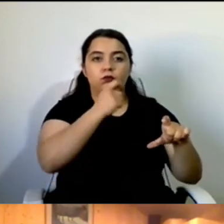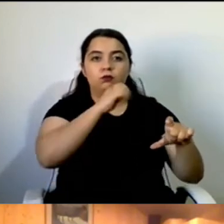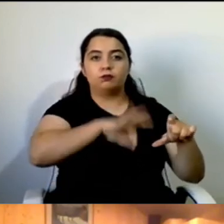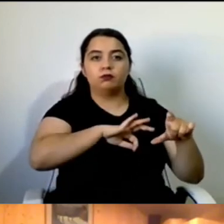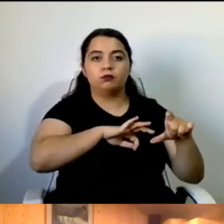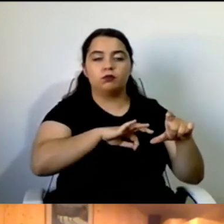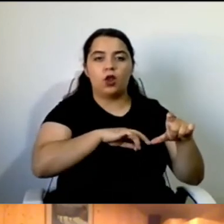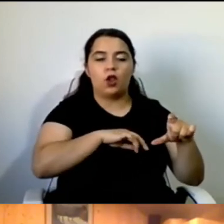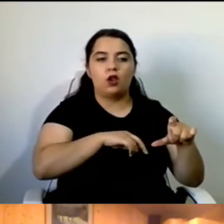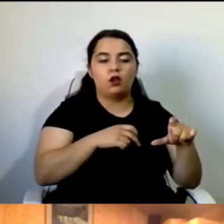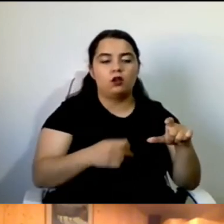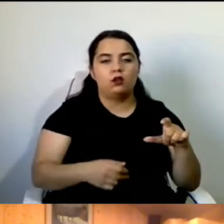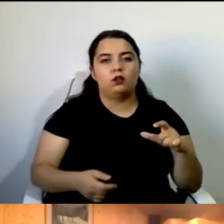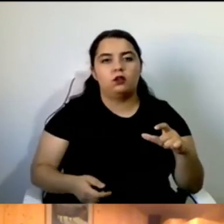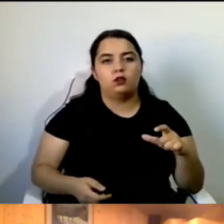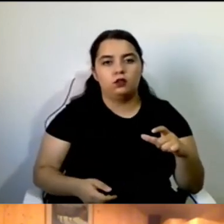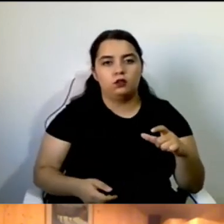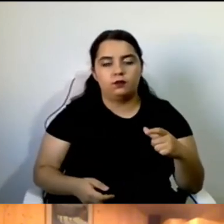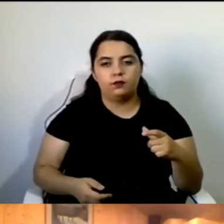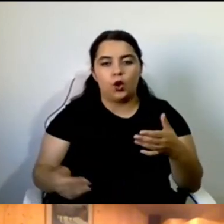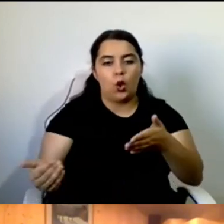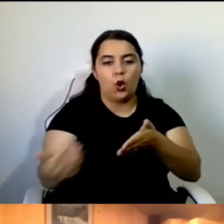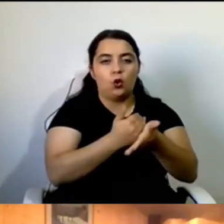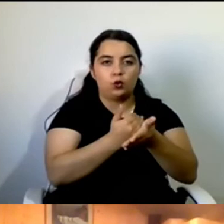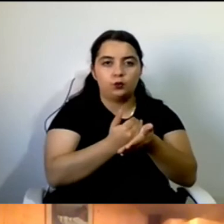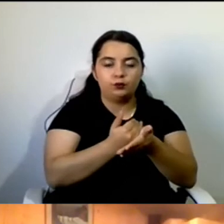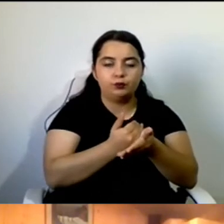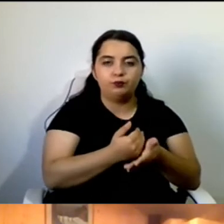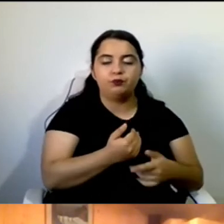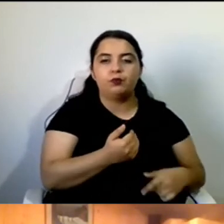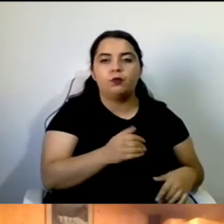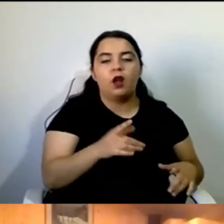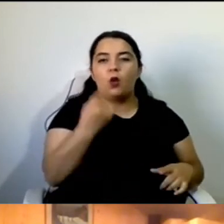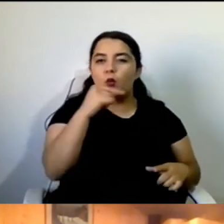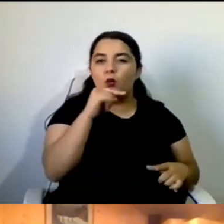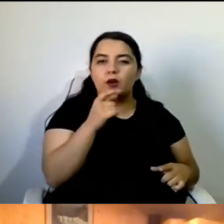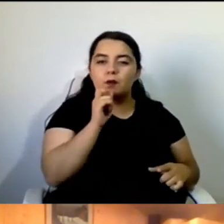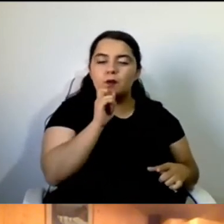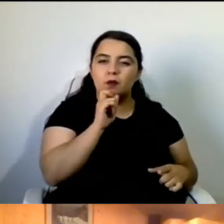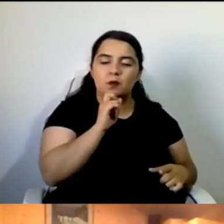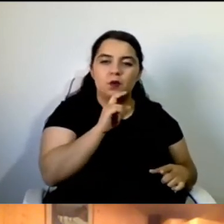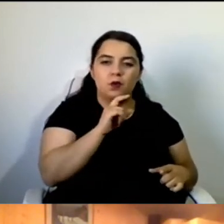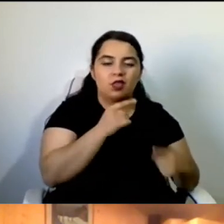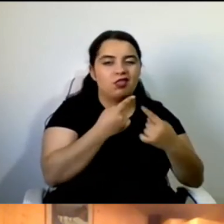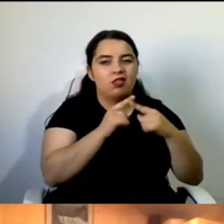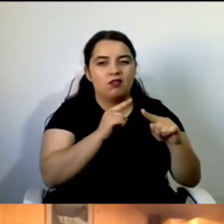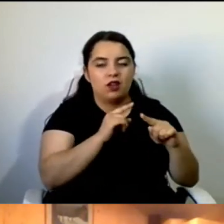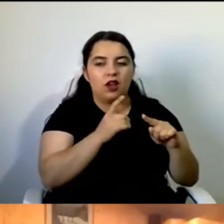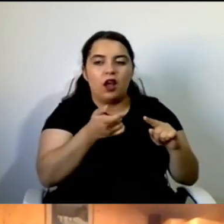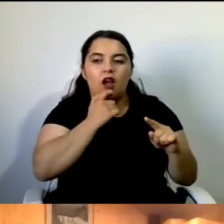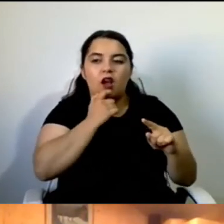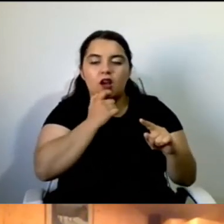is if you have, for example, a need for some sort of medical training to kind of